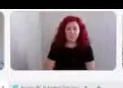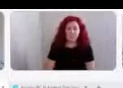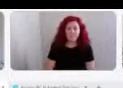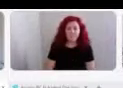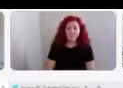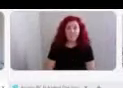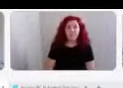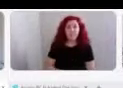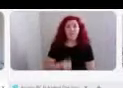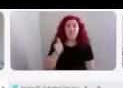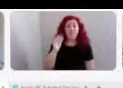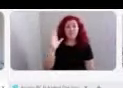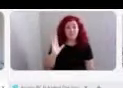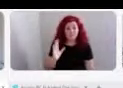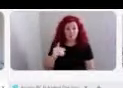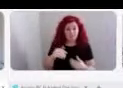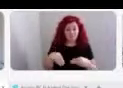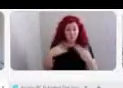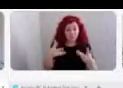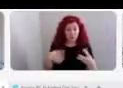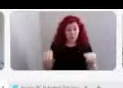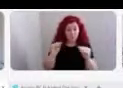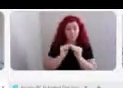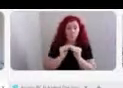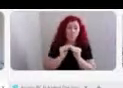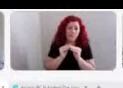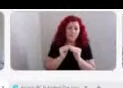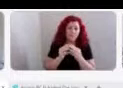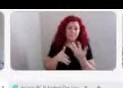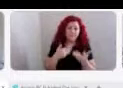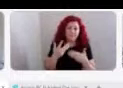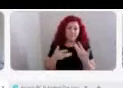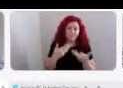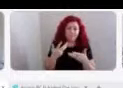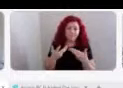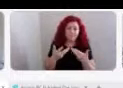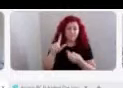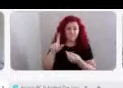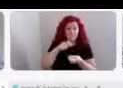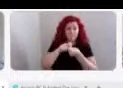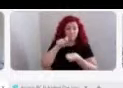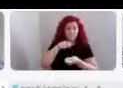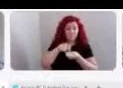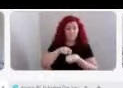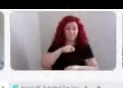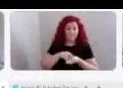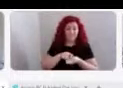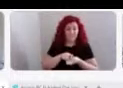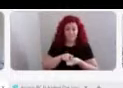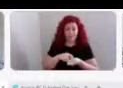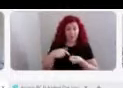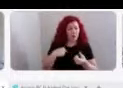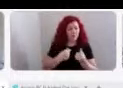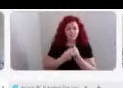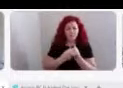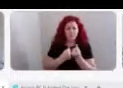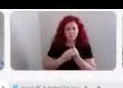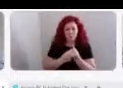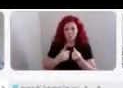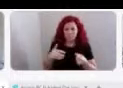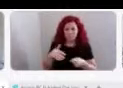other speakers have given you a lot more of the specific details which i support